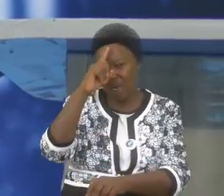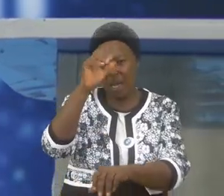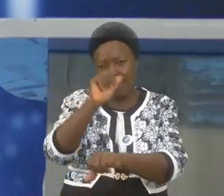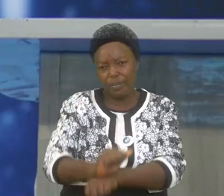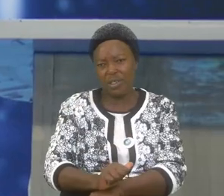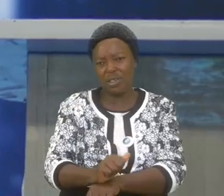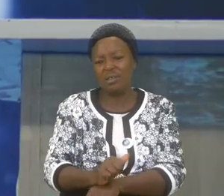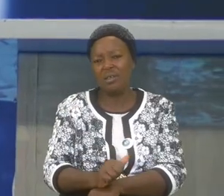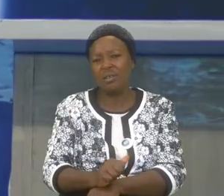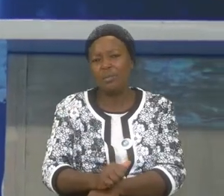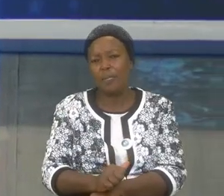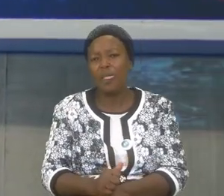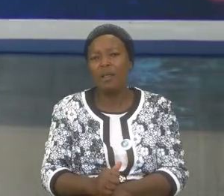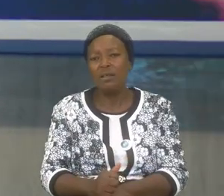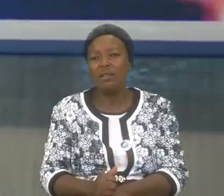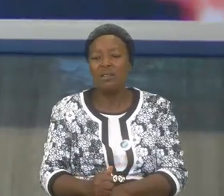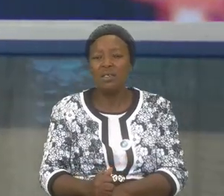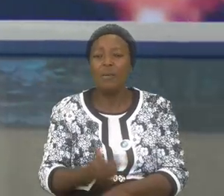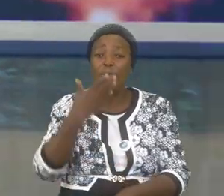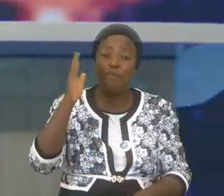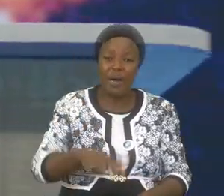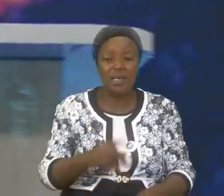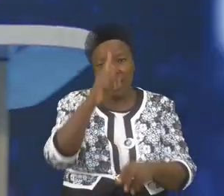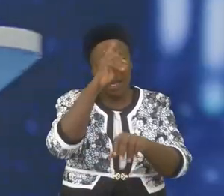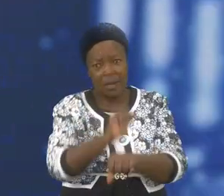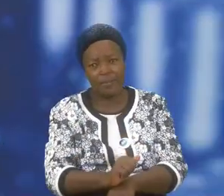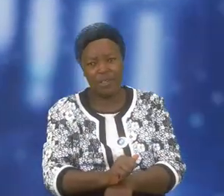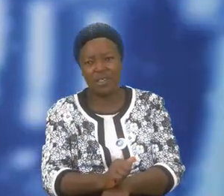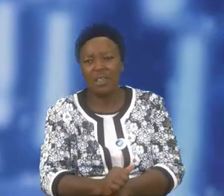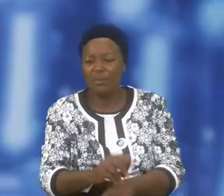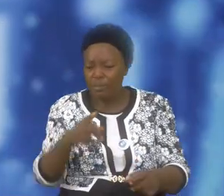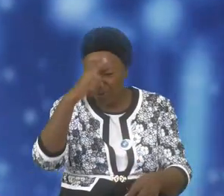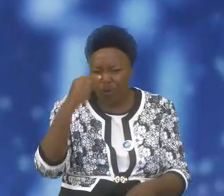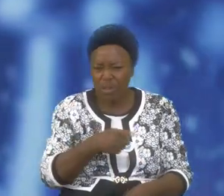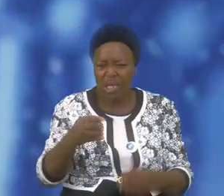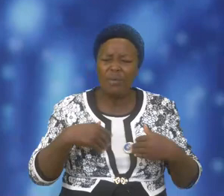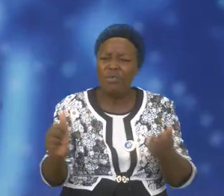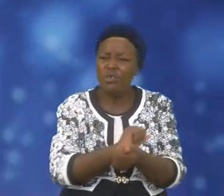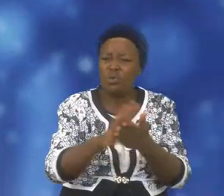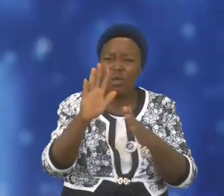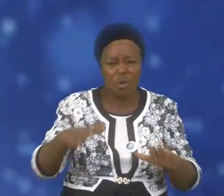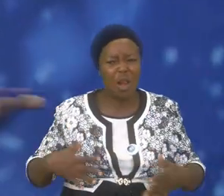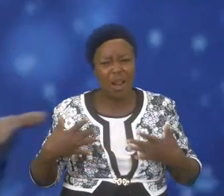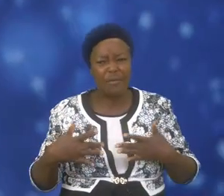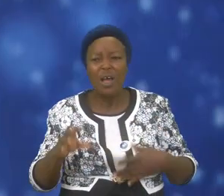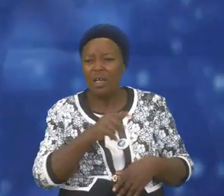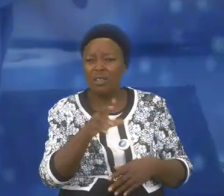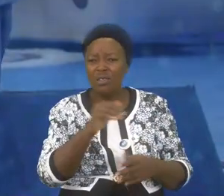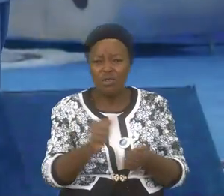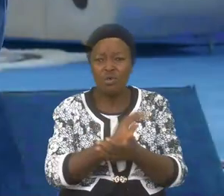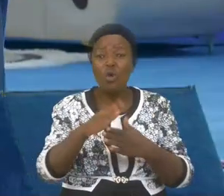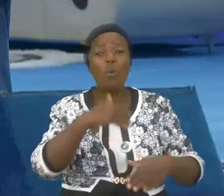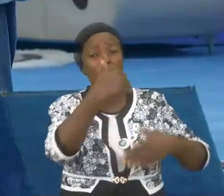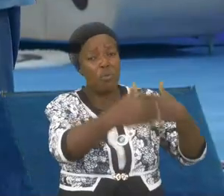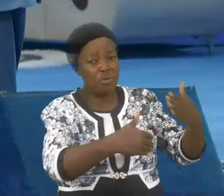they are destroying your life. They're destroying your progress. And you've tried and tried and